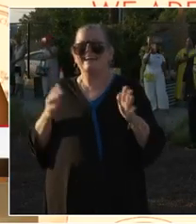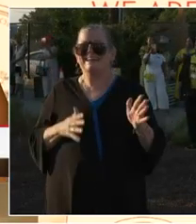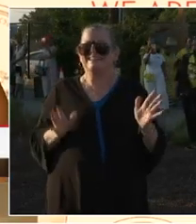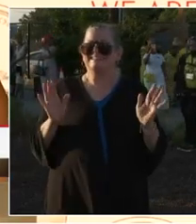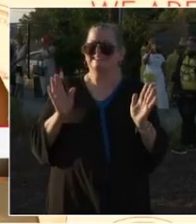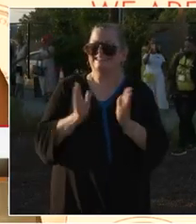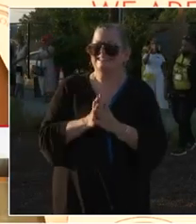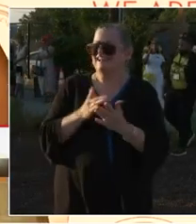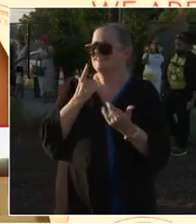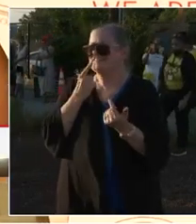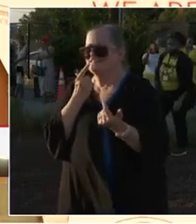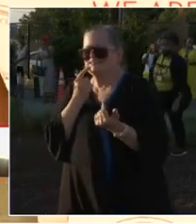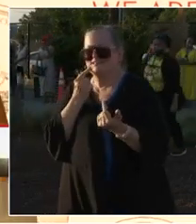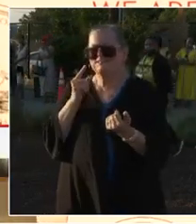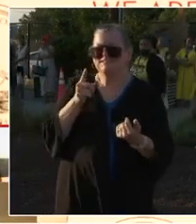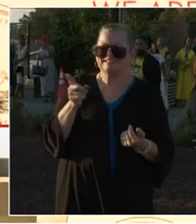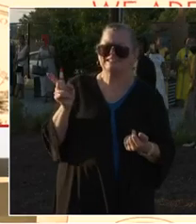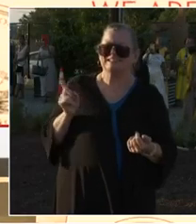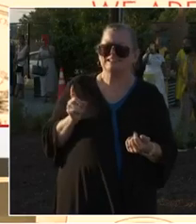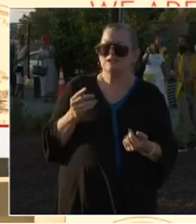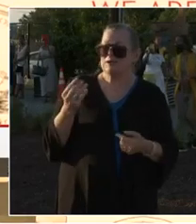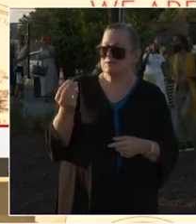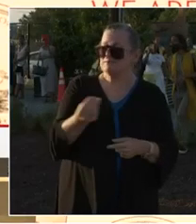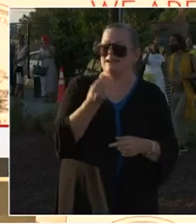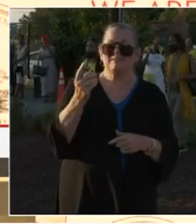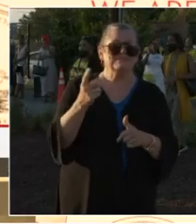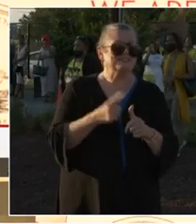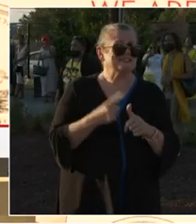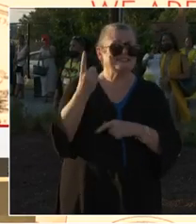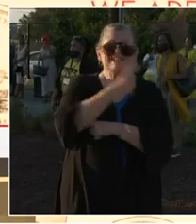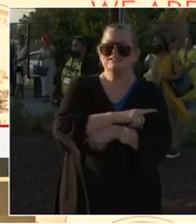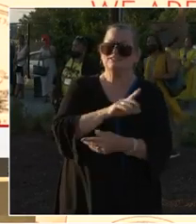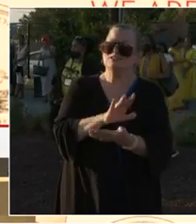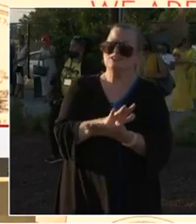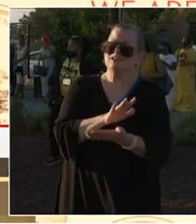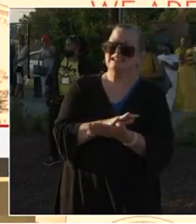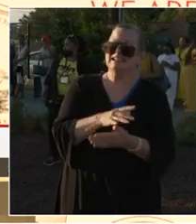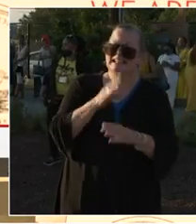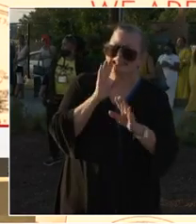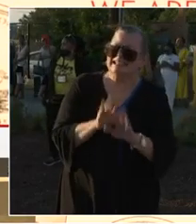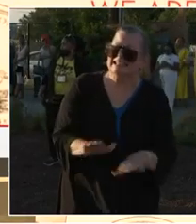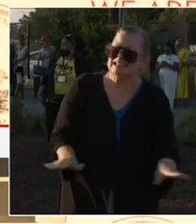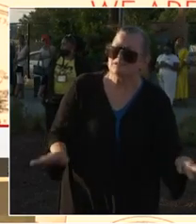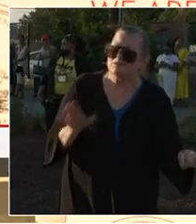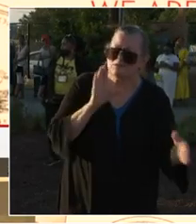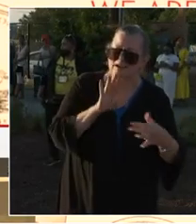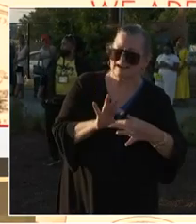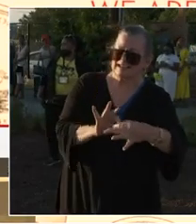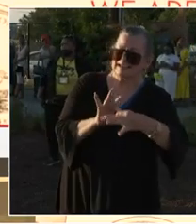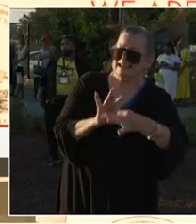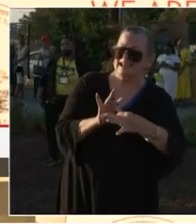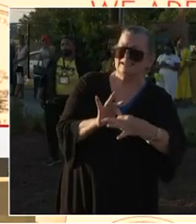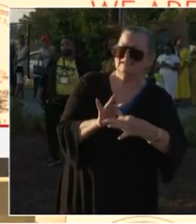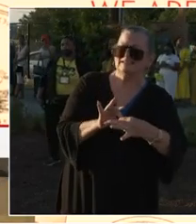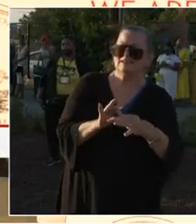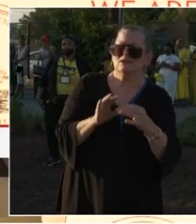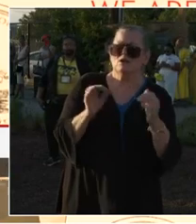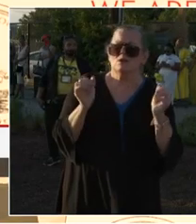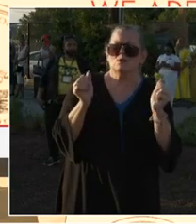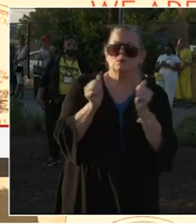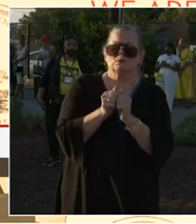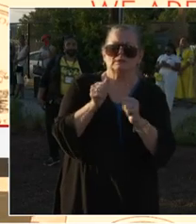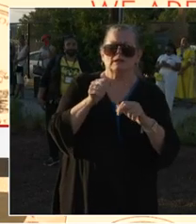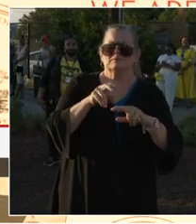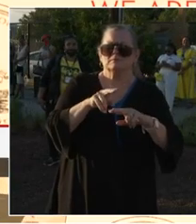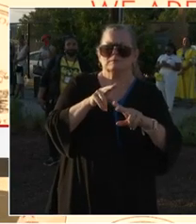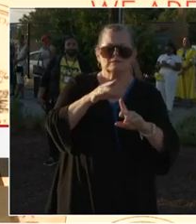And because it's the first day of school, our kids are going to be reconnected with outstanding educators. We